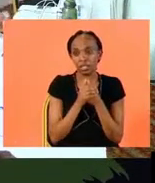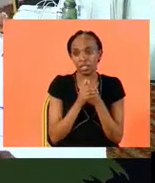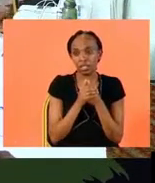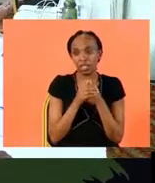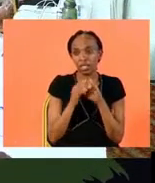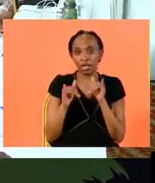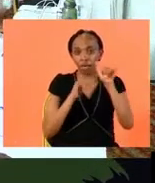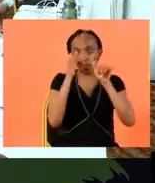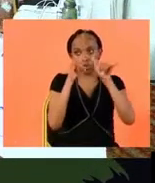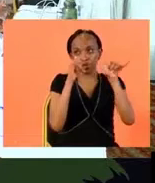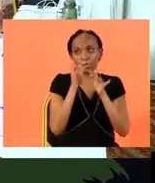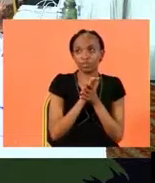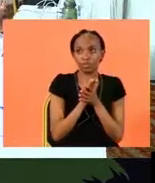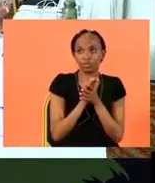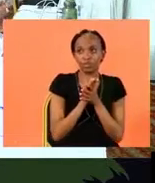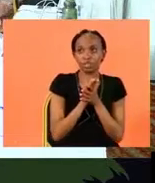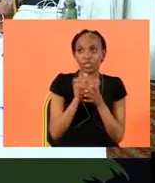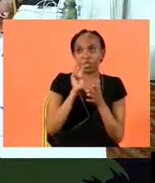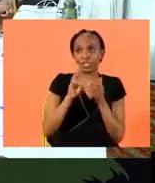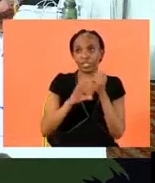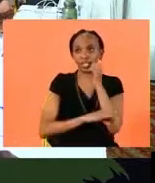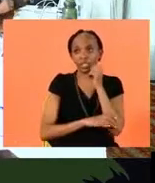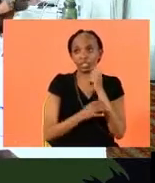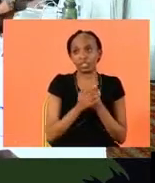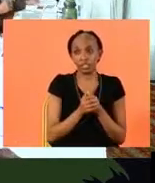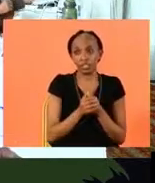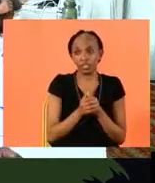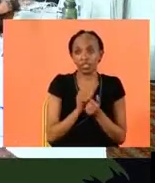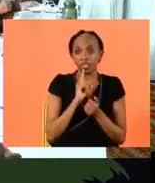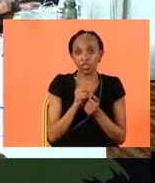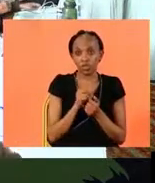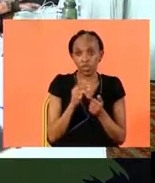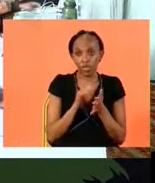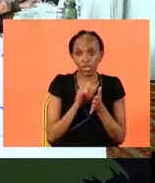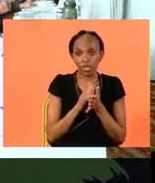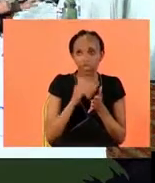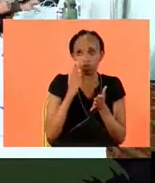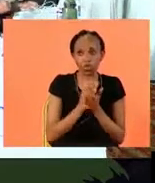overseas, actually in the Western countries. So